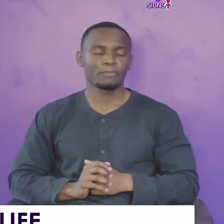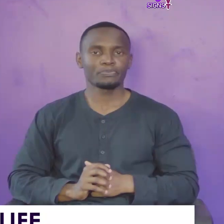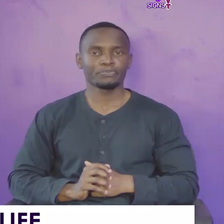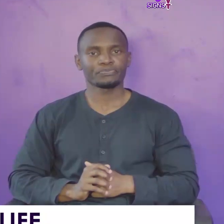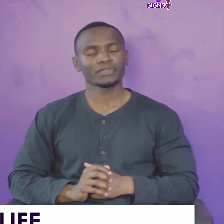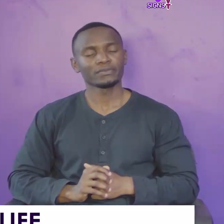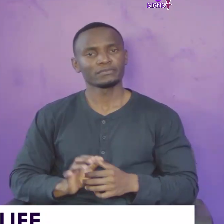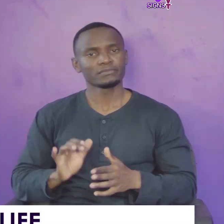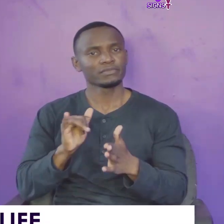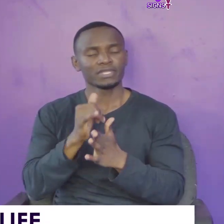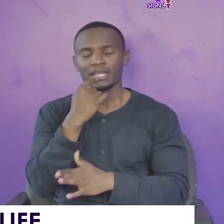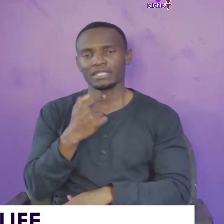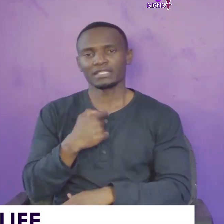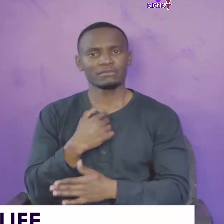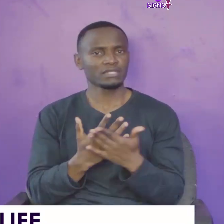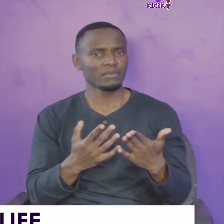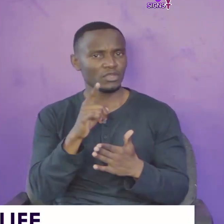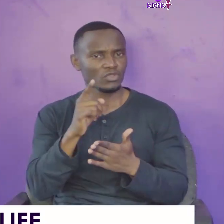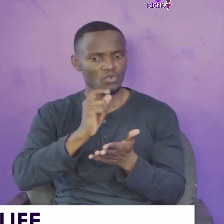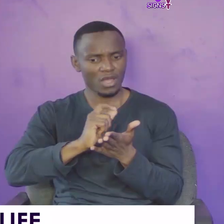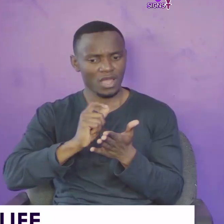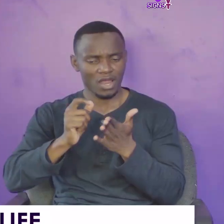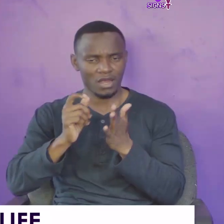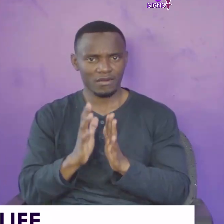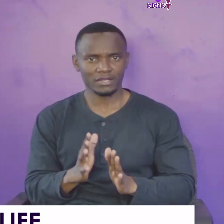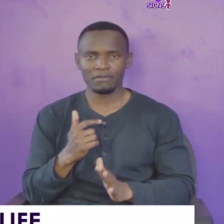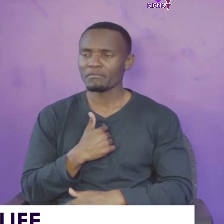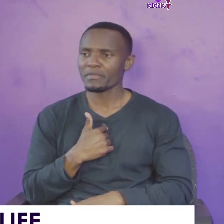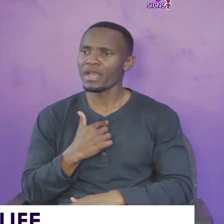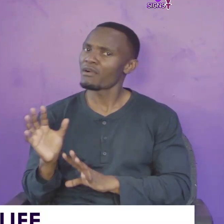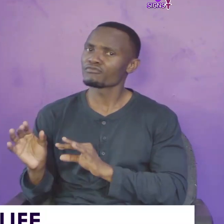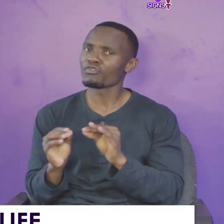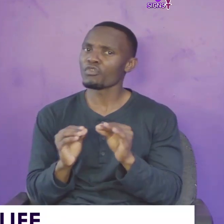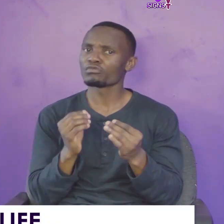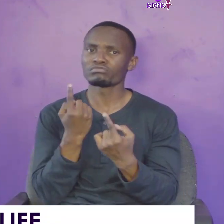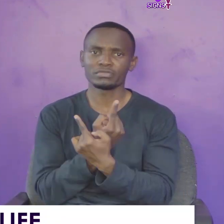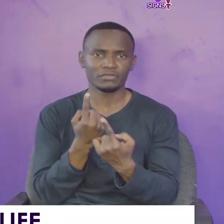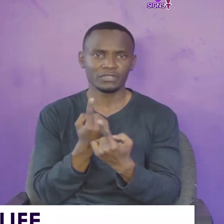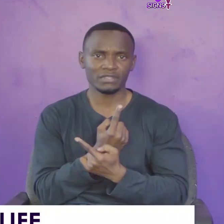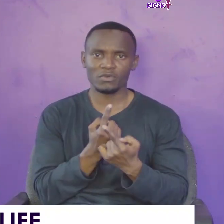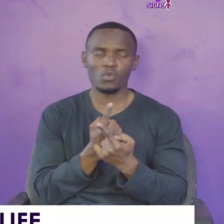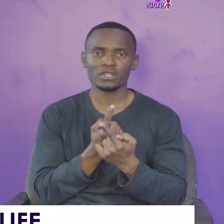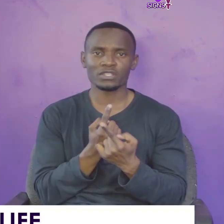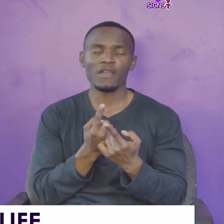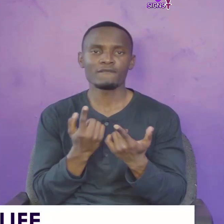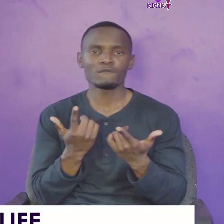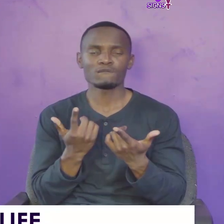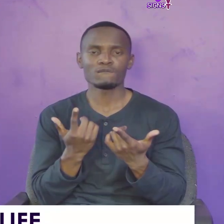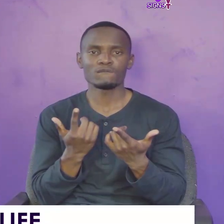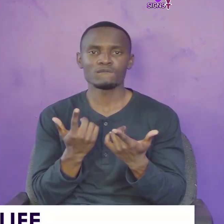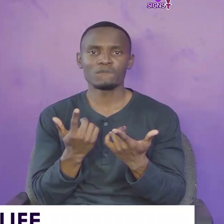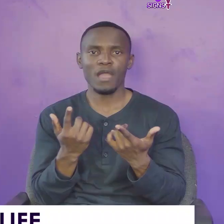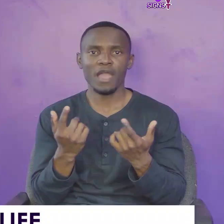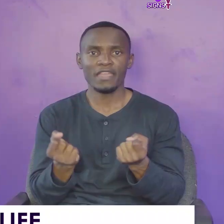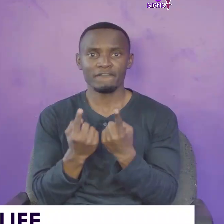You're a writer. Yes. I've attended function of people launching books. Sure.